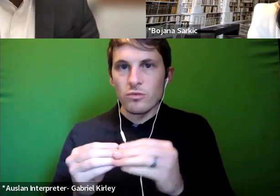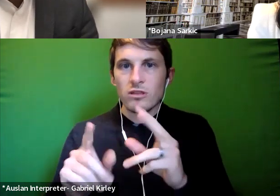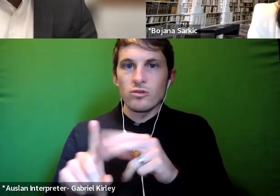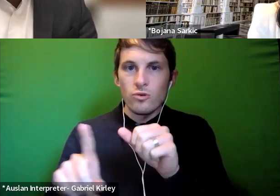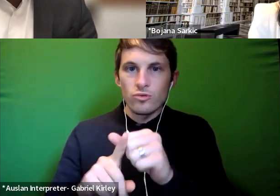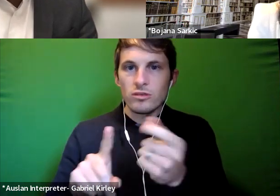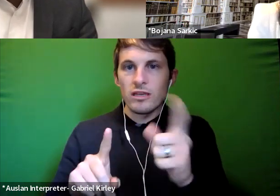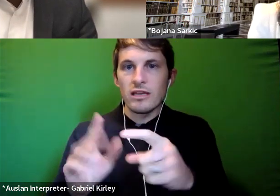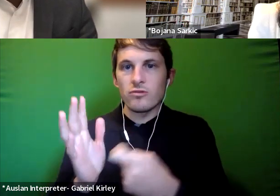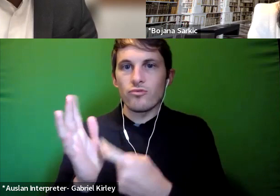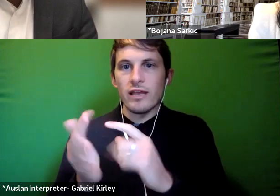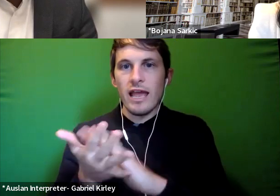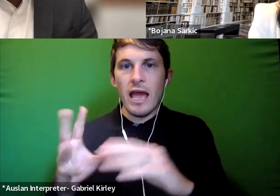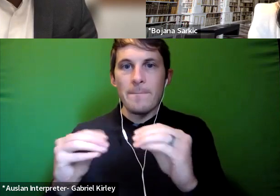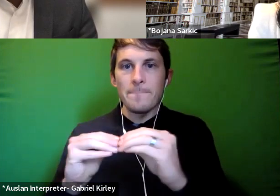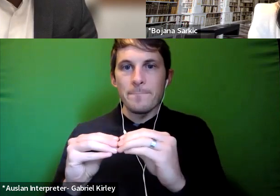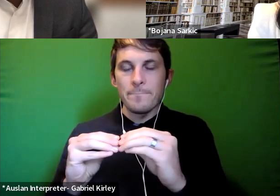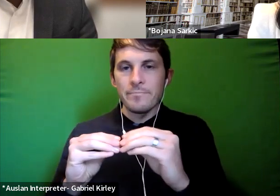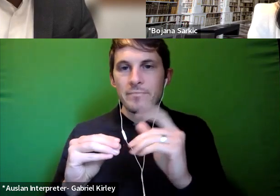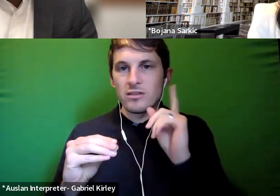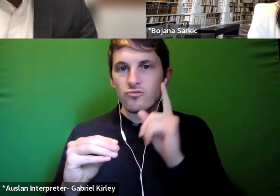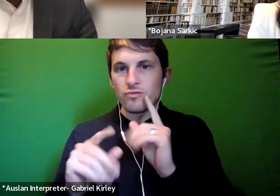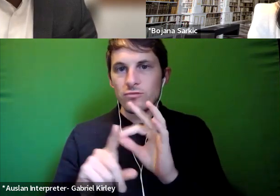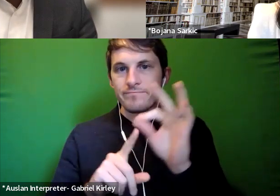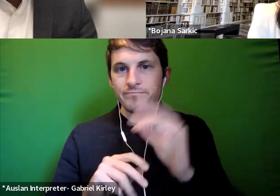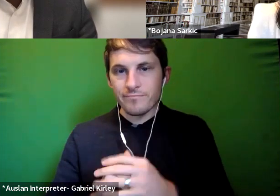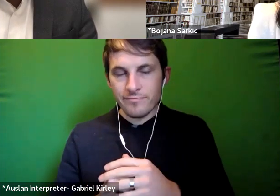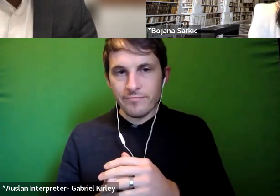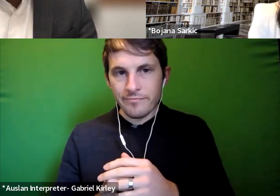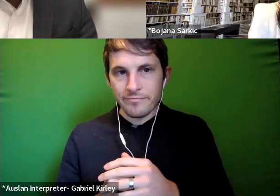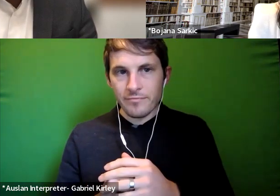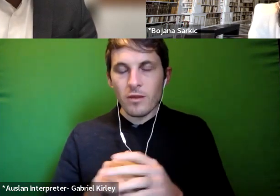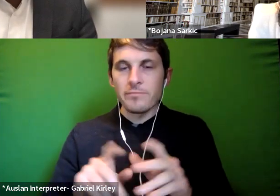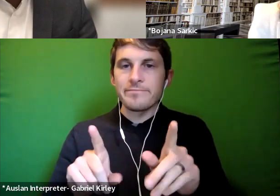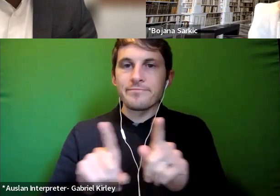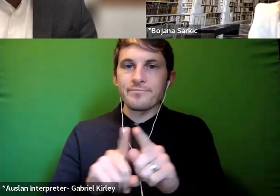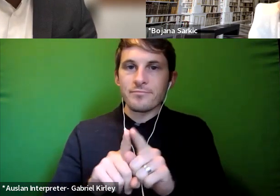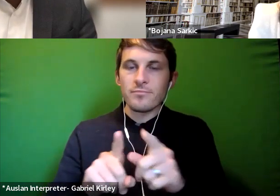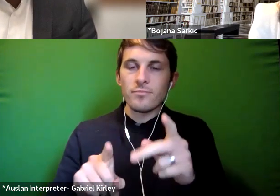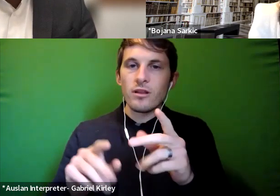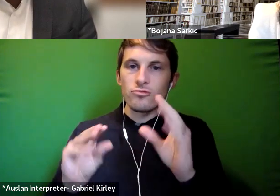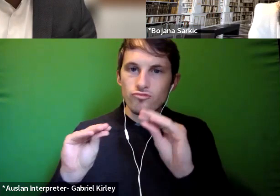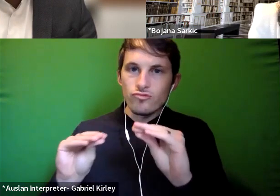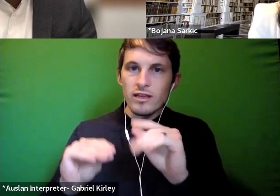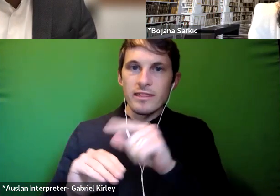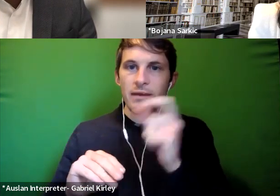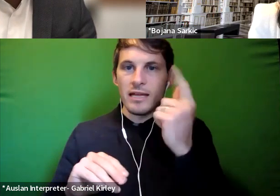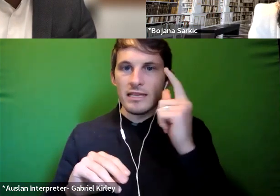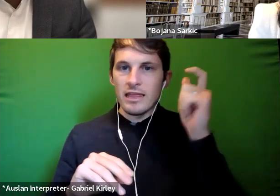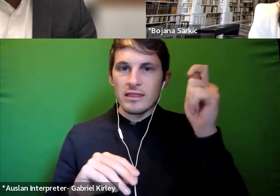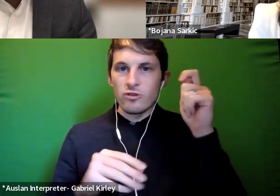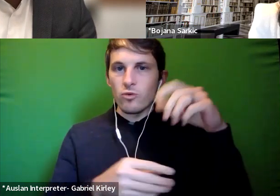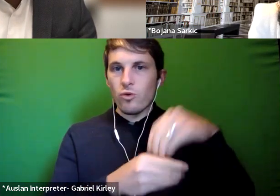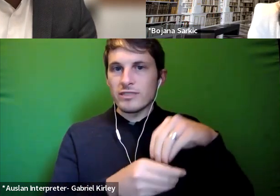and rehabilitating hearing loss. And the other one is to train them to understand the theoretical content of